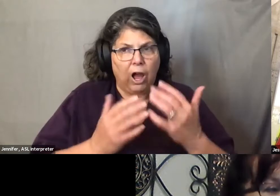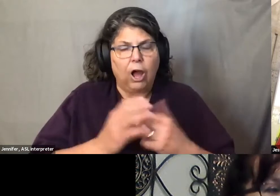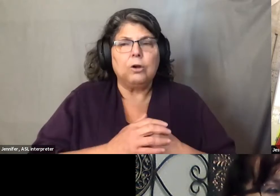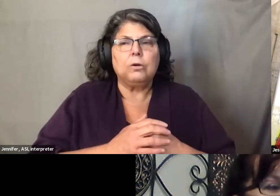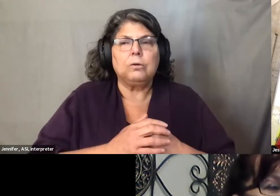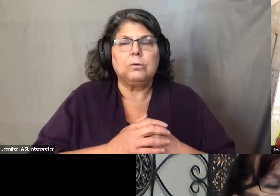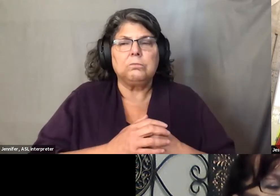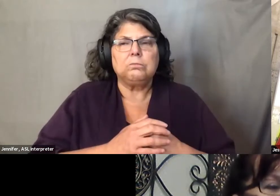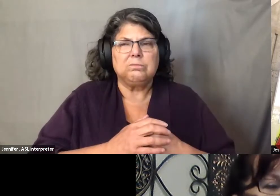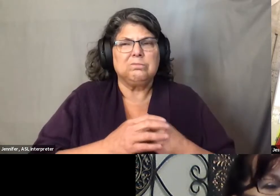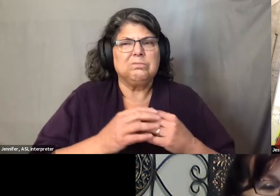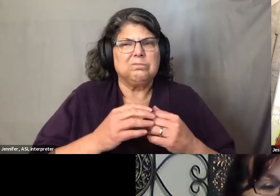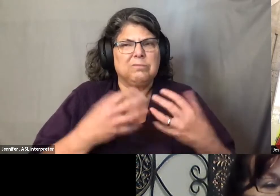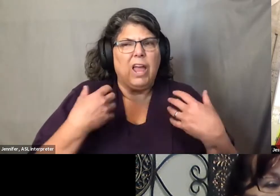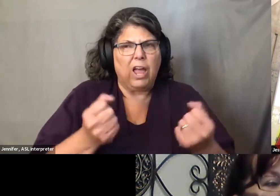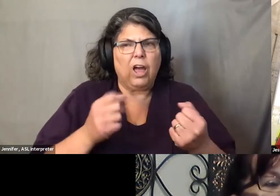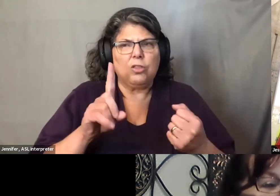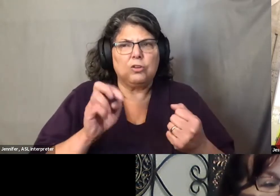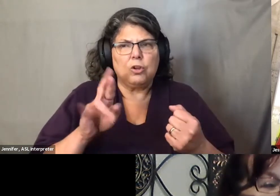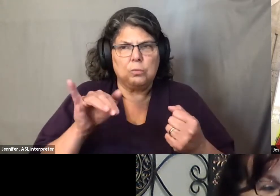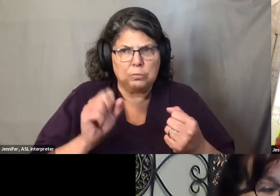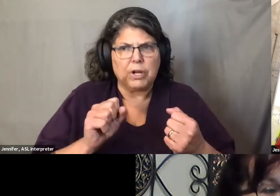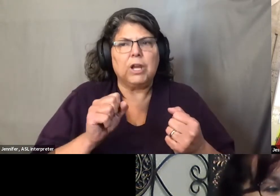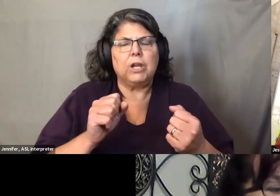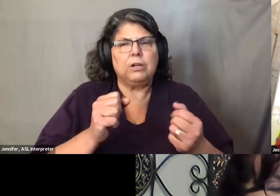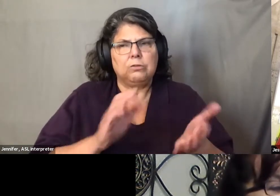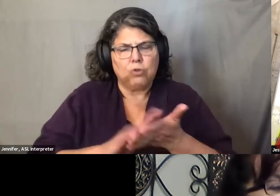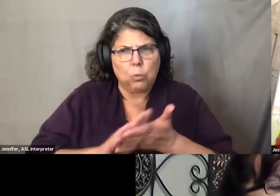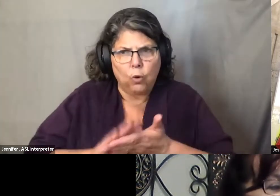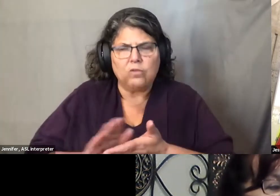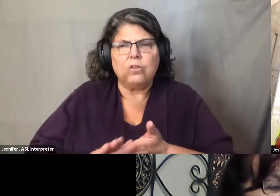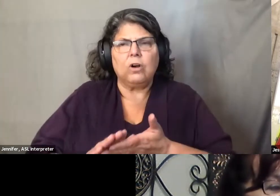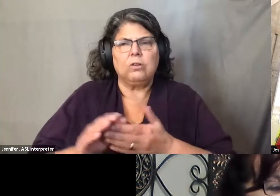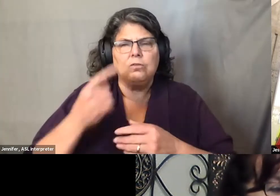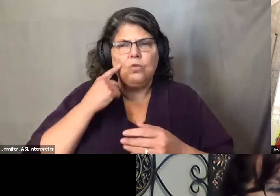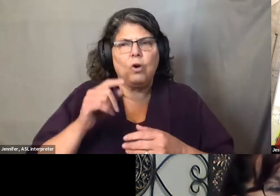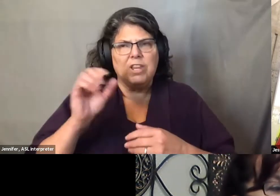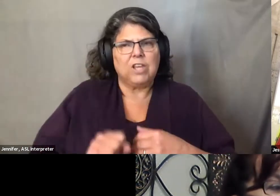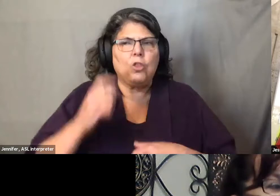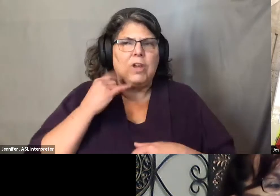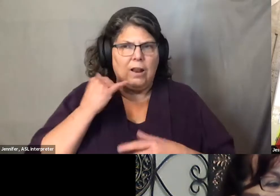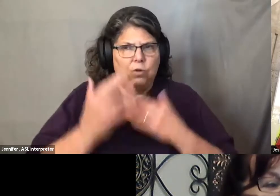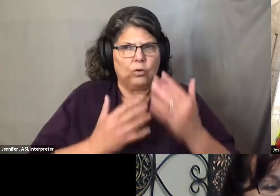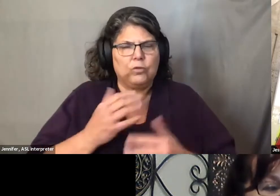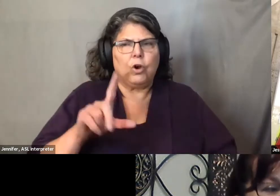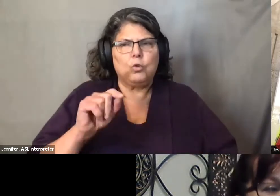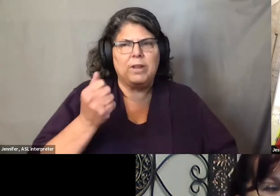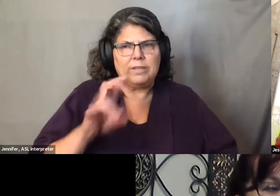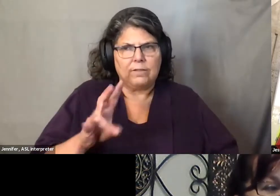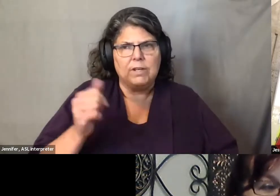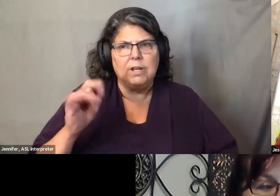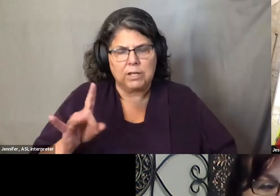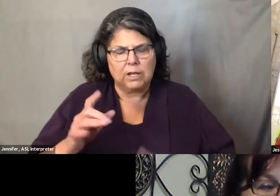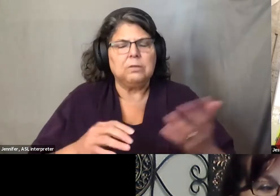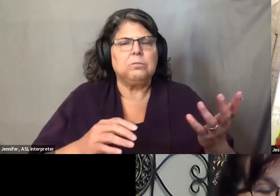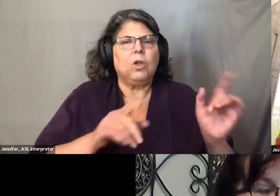Hill debris removal project in Southern California in 2018 and 19. He was also in charge of campfire